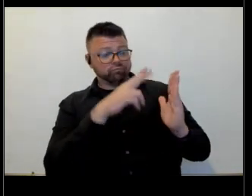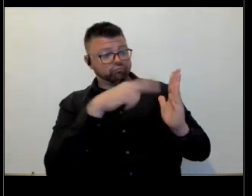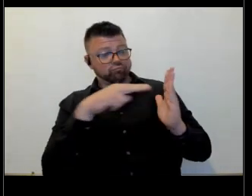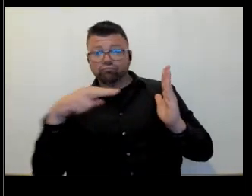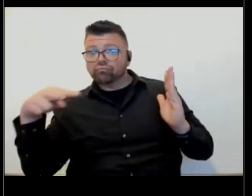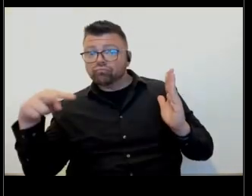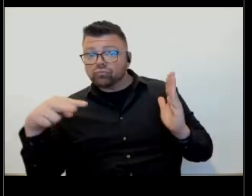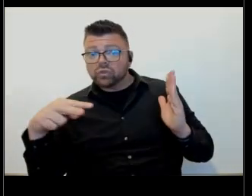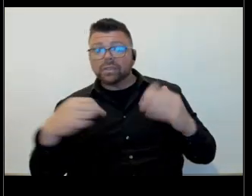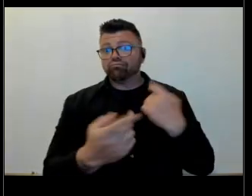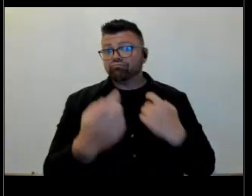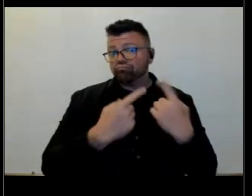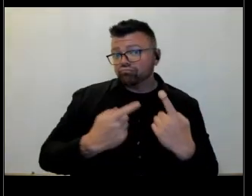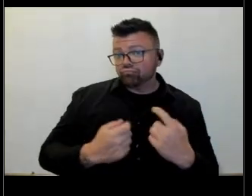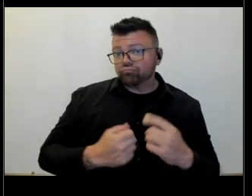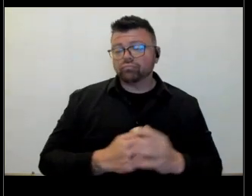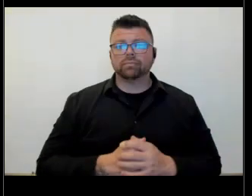in.